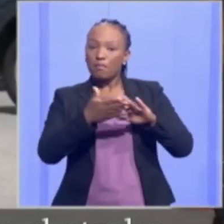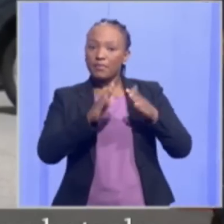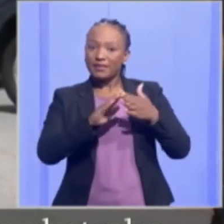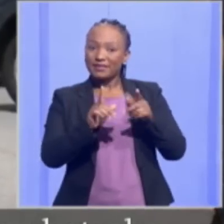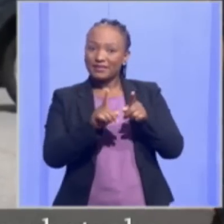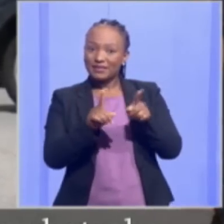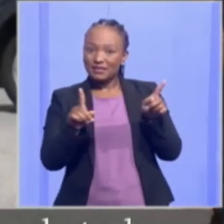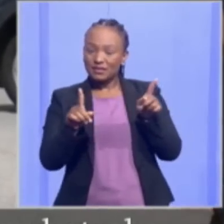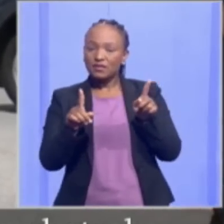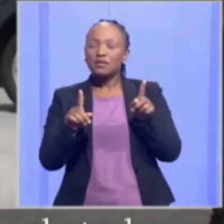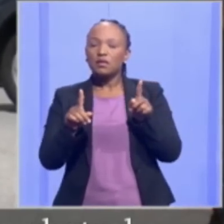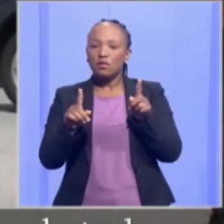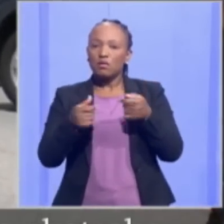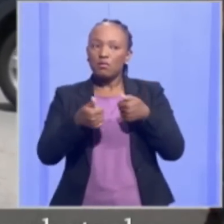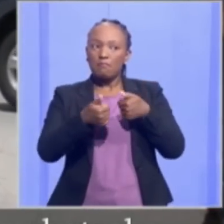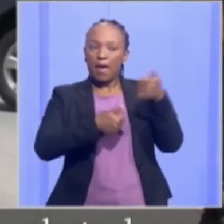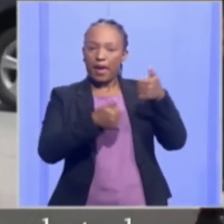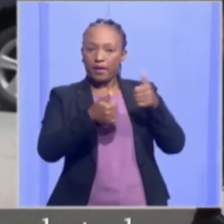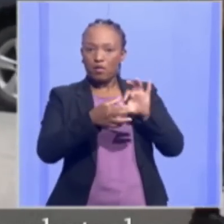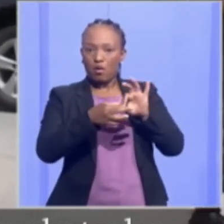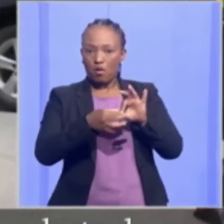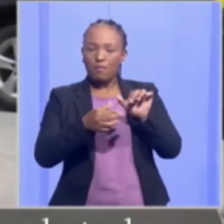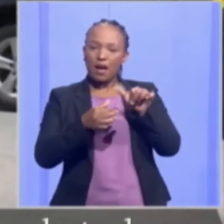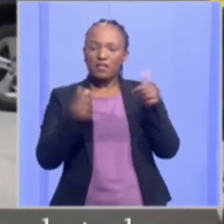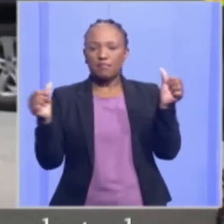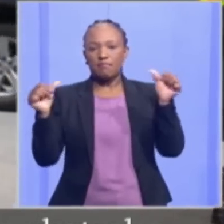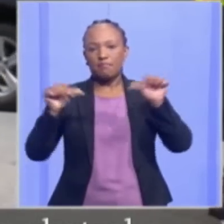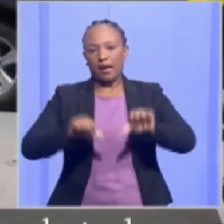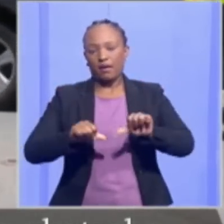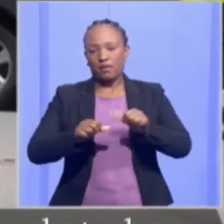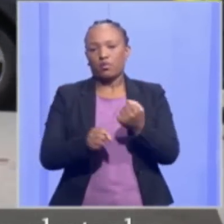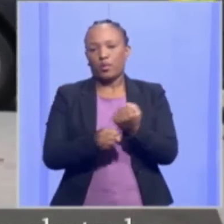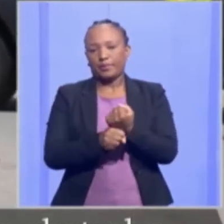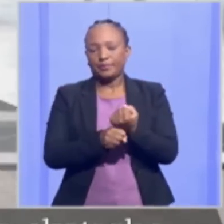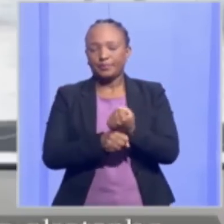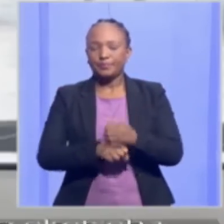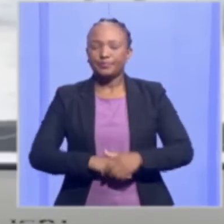bangata ba tlilo kgutlela malapeng le mesebetsing bekeng ena e tlang.